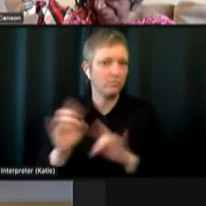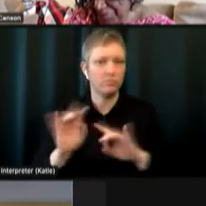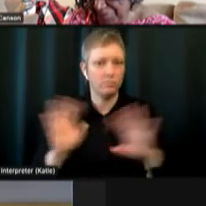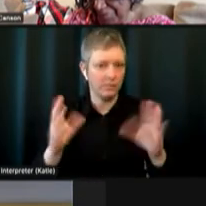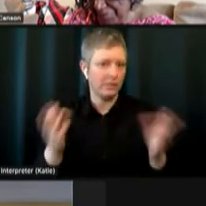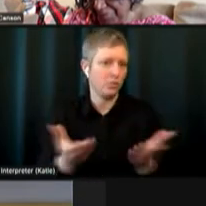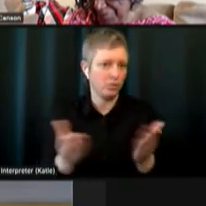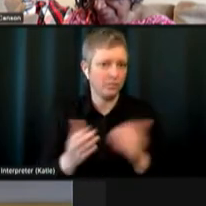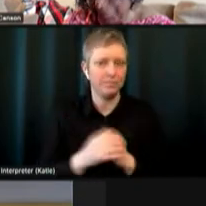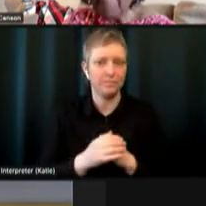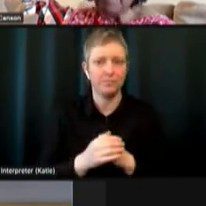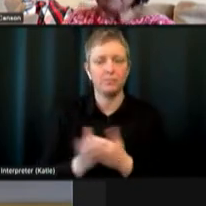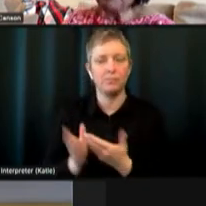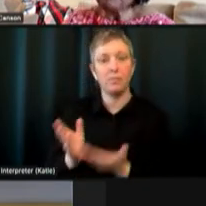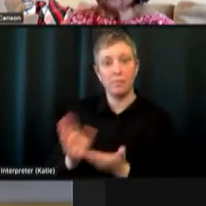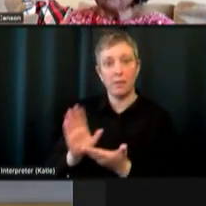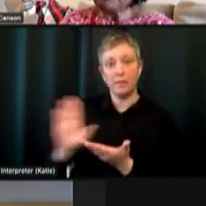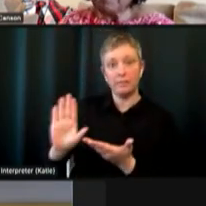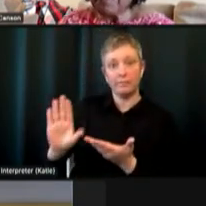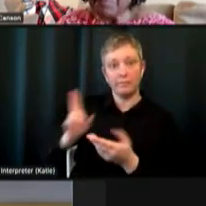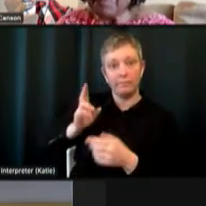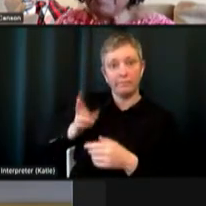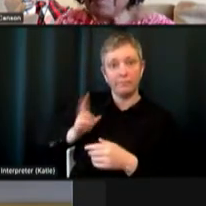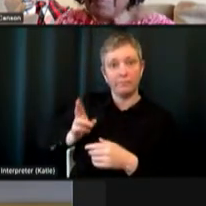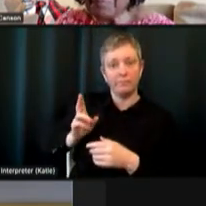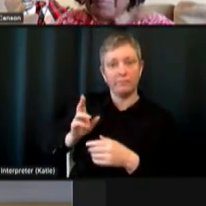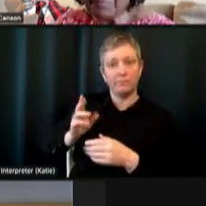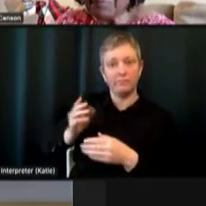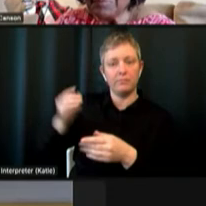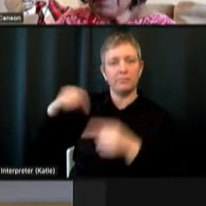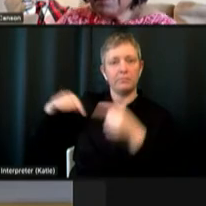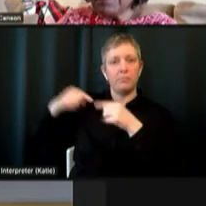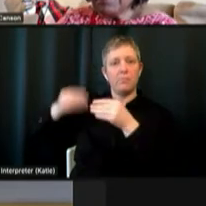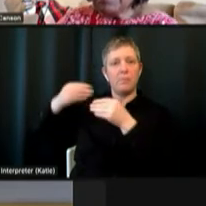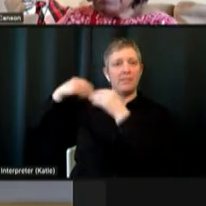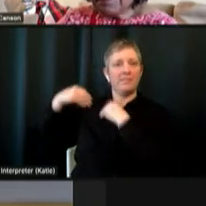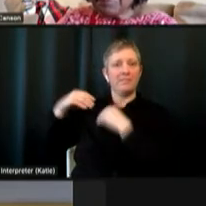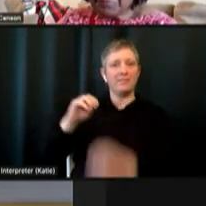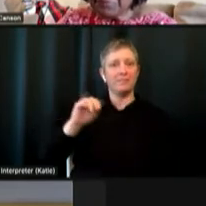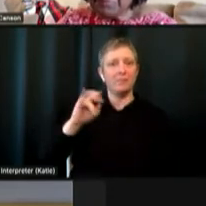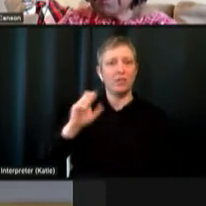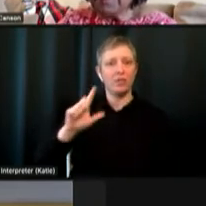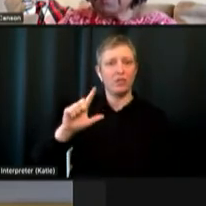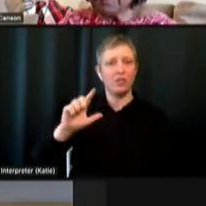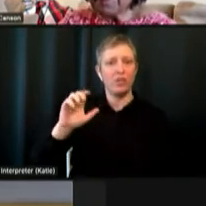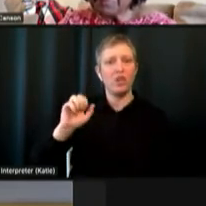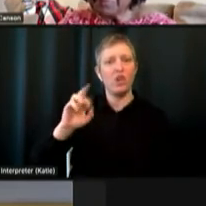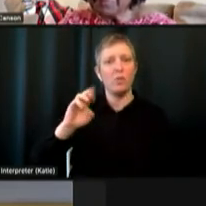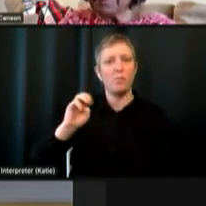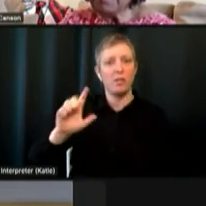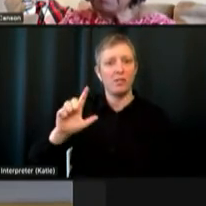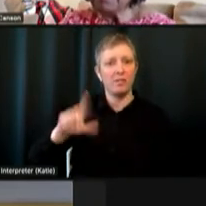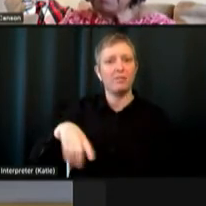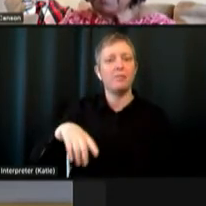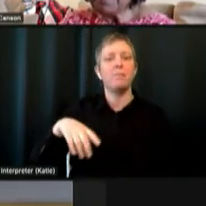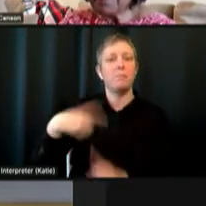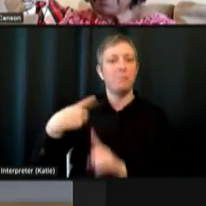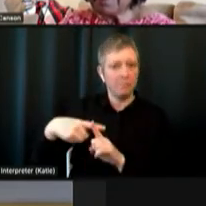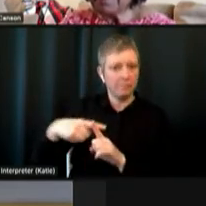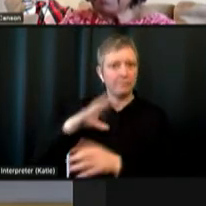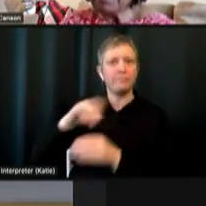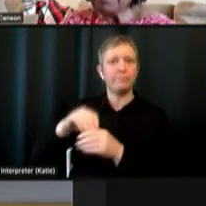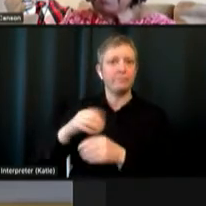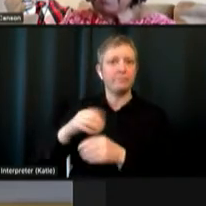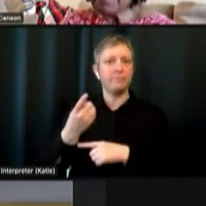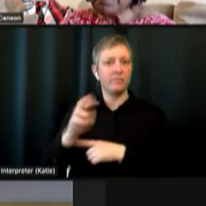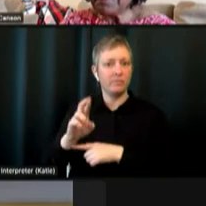to Michael Carmel SNCC, as well as with Dr. King. So we have